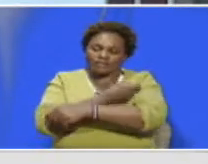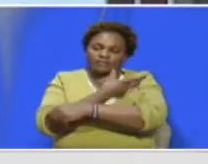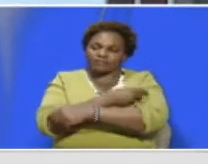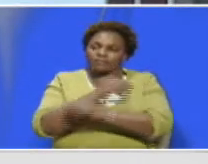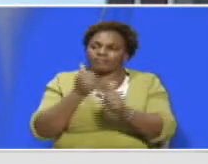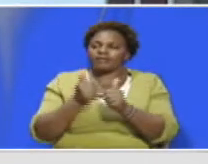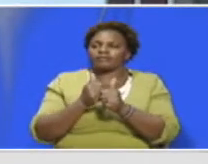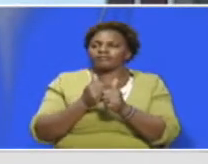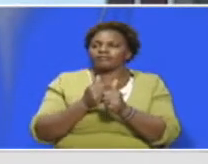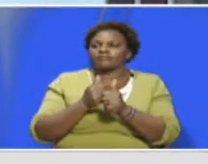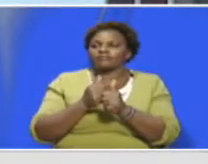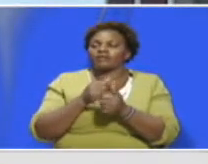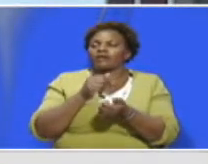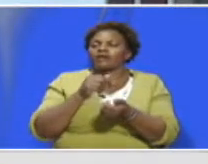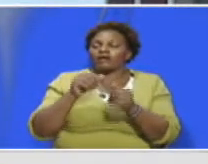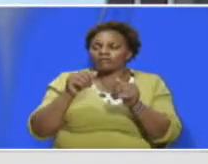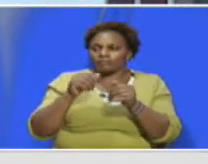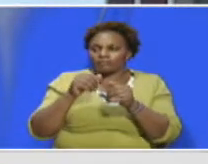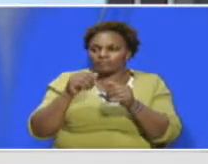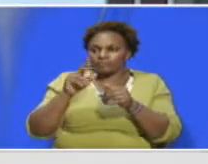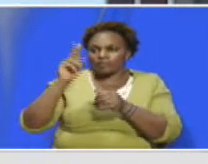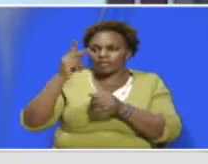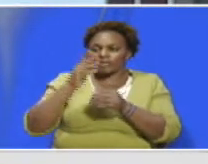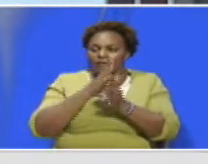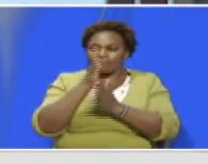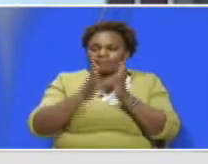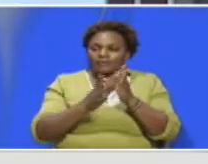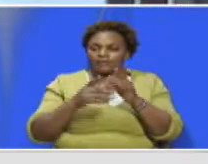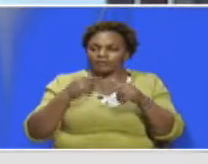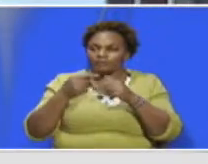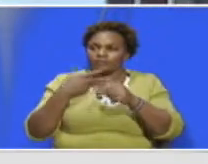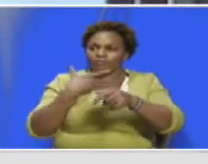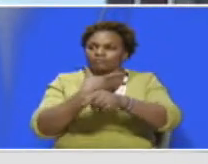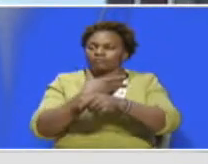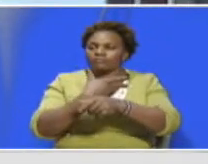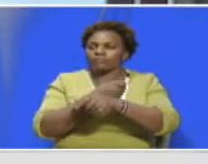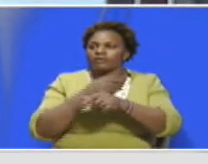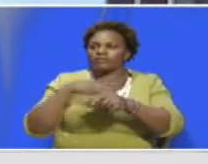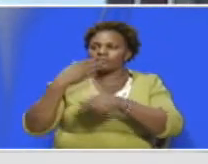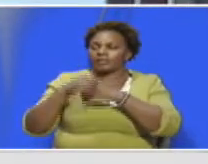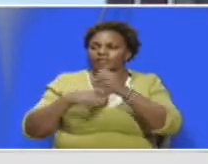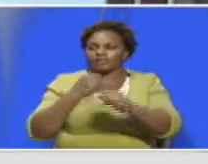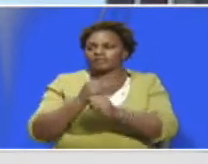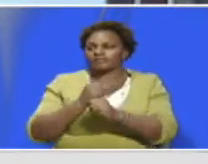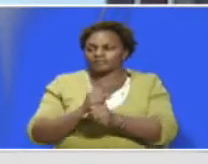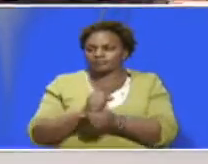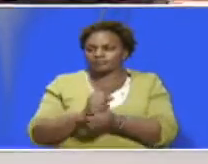And as Gloria Milemu reports, Kenya plans to roll out booster shots from next year.